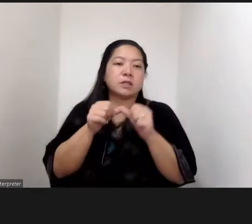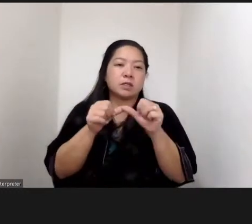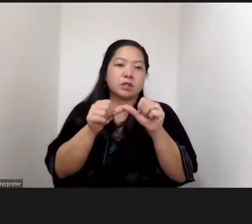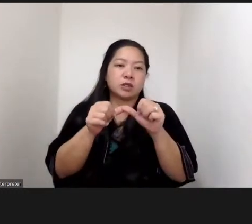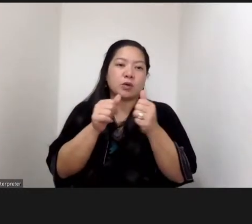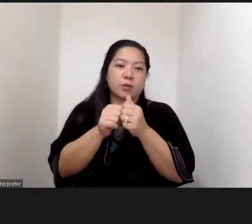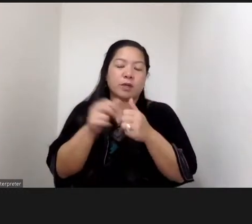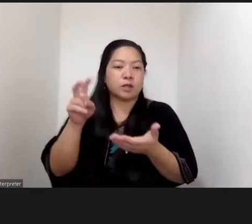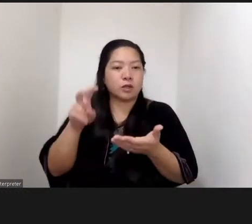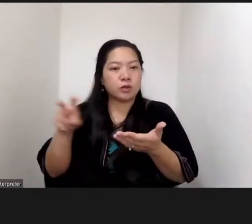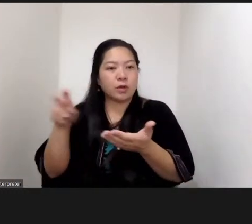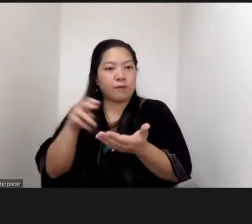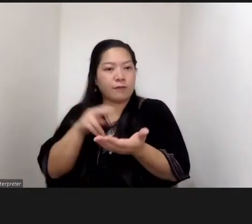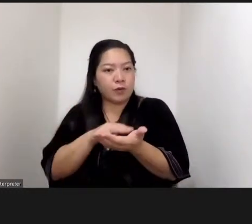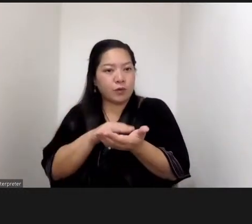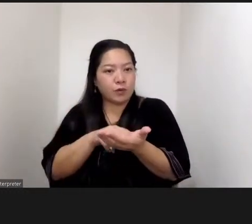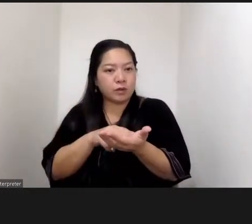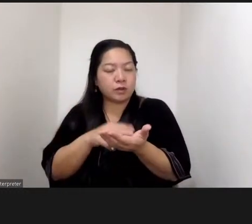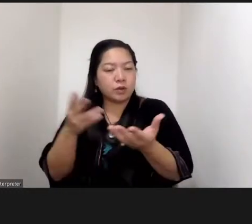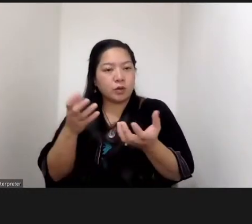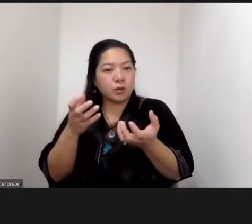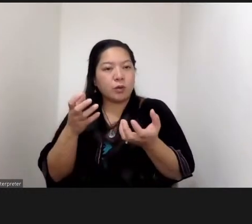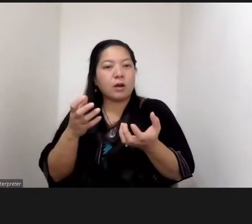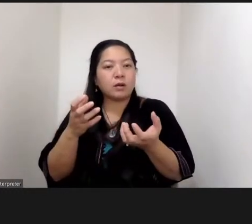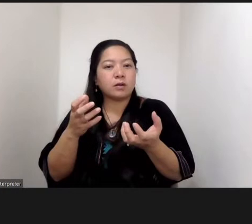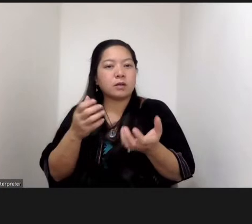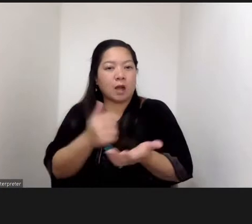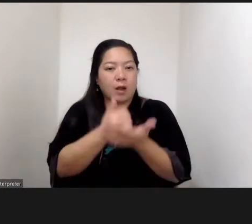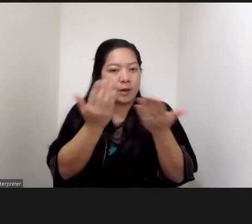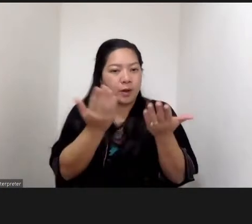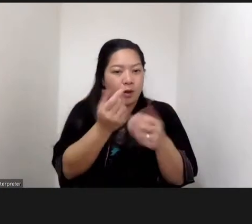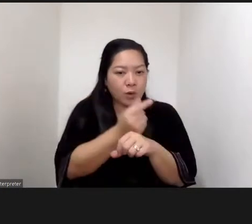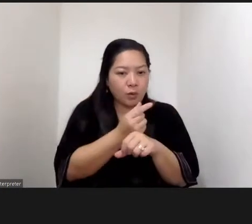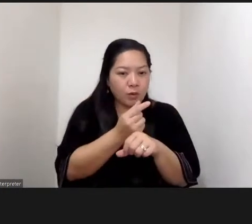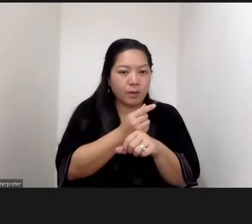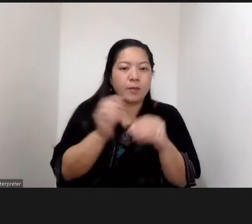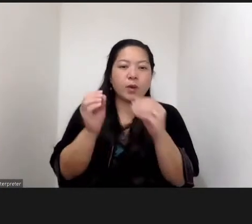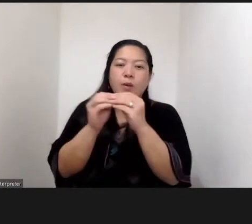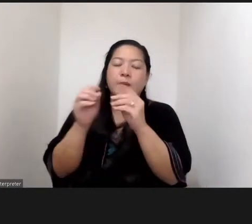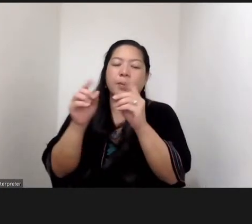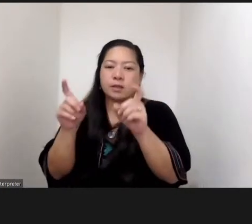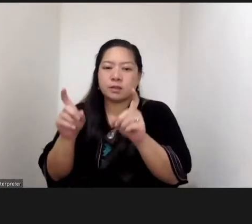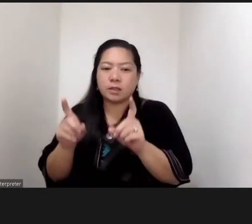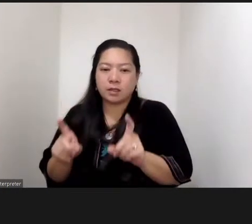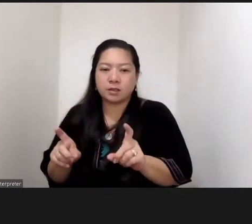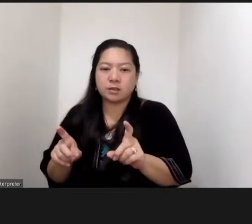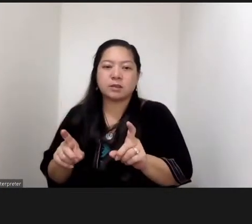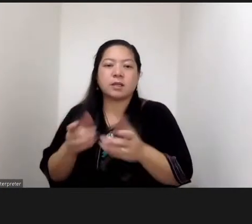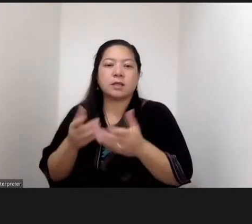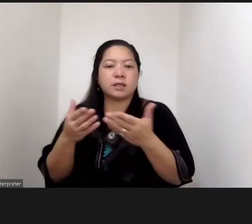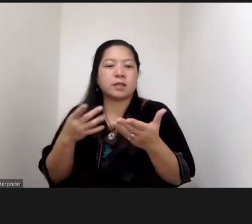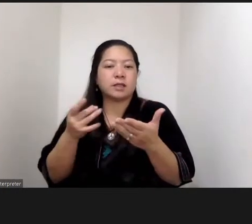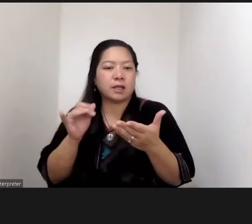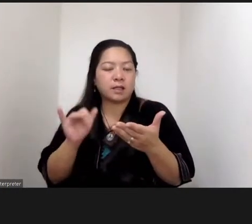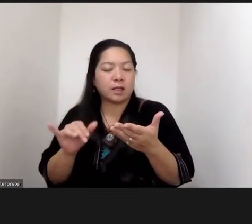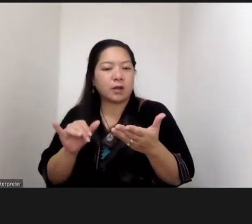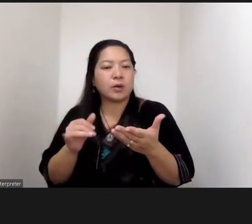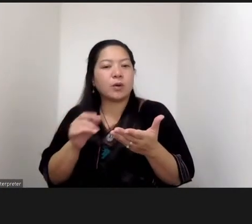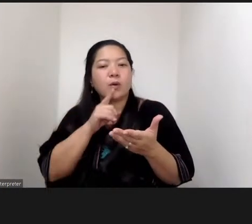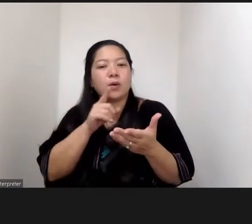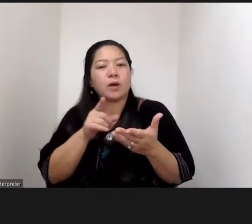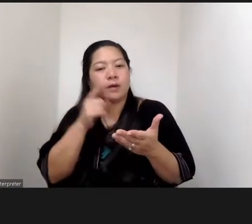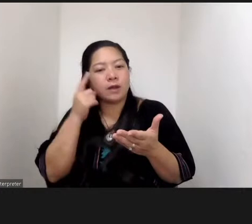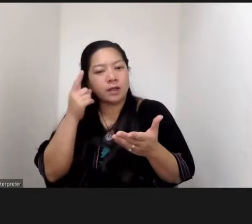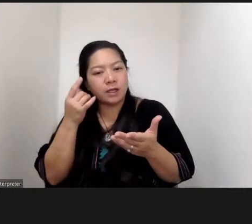more testing supplies, just things like that is what I was thinking in